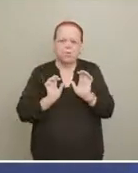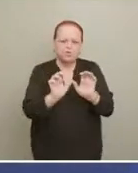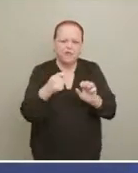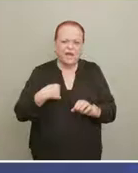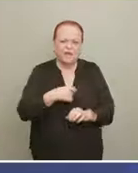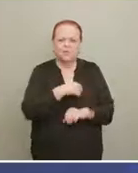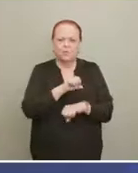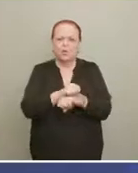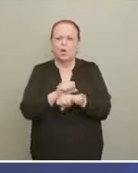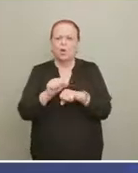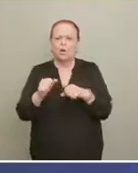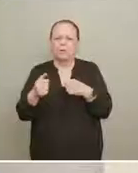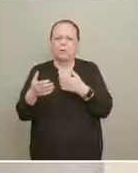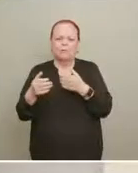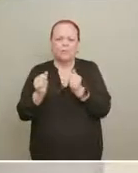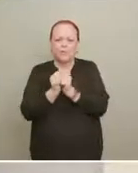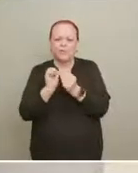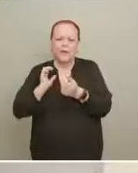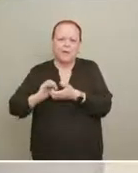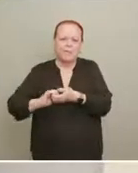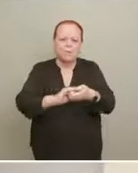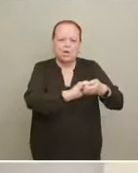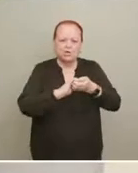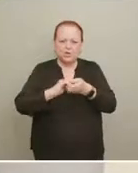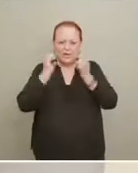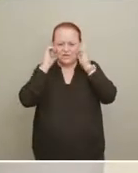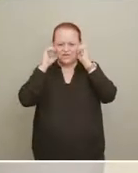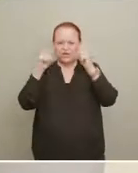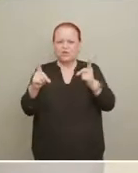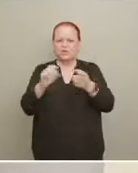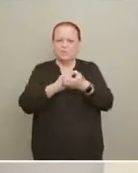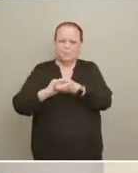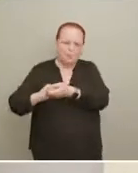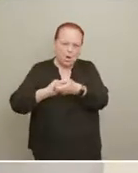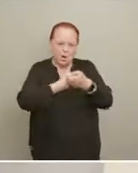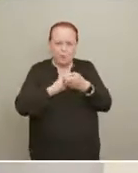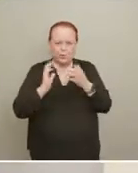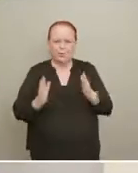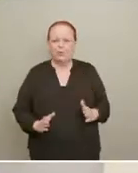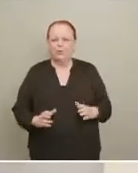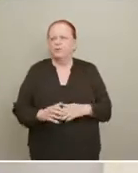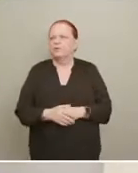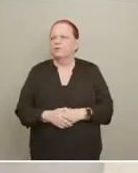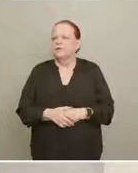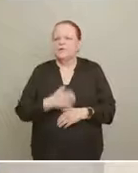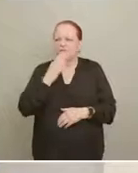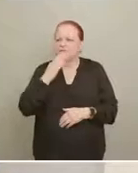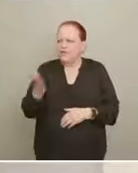educational partners. So thank you. Chairman? Yes.